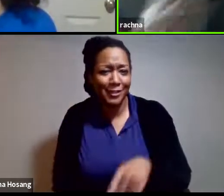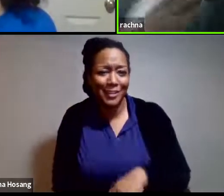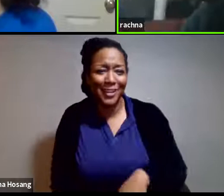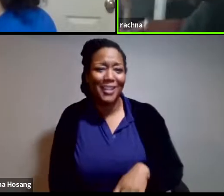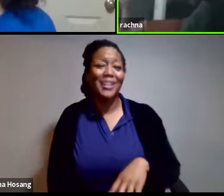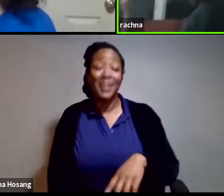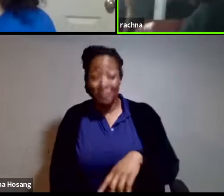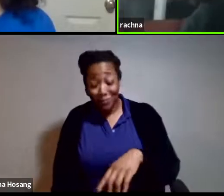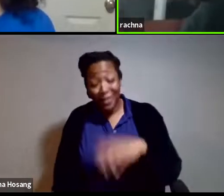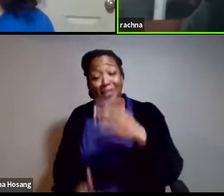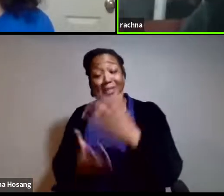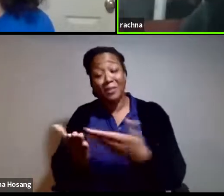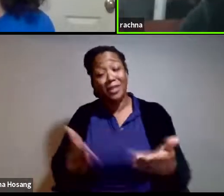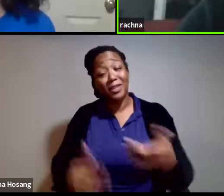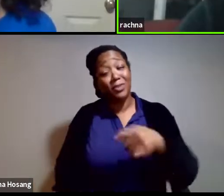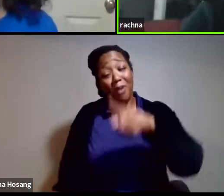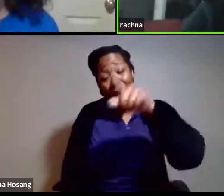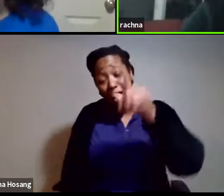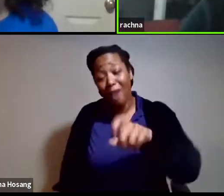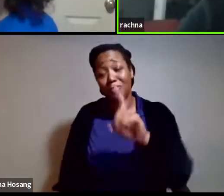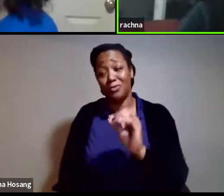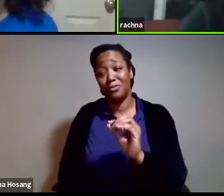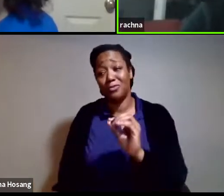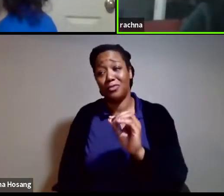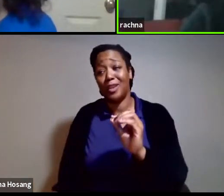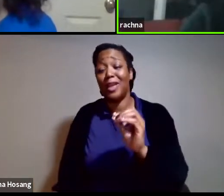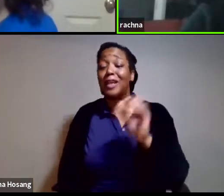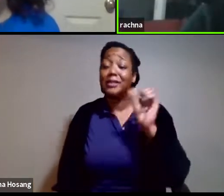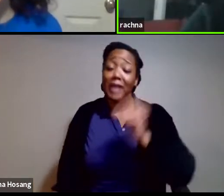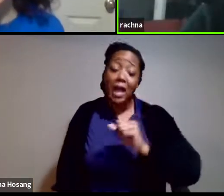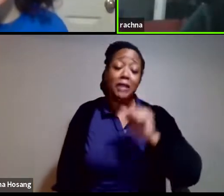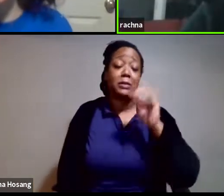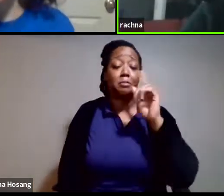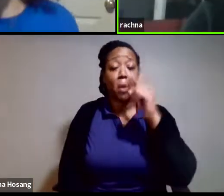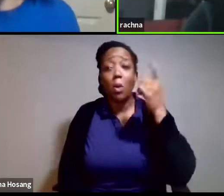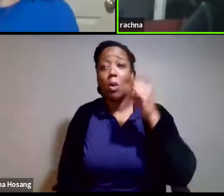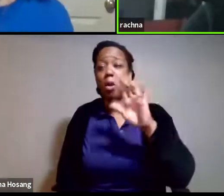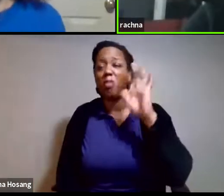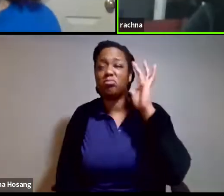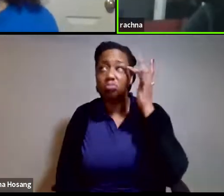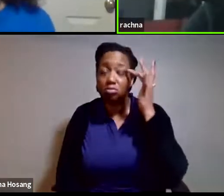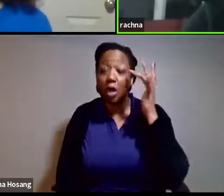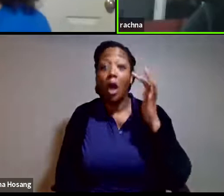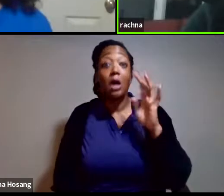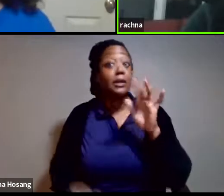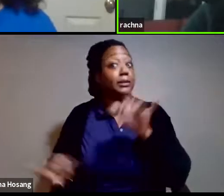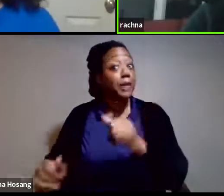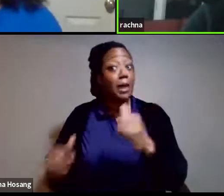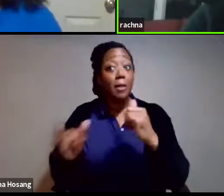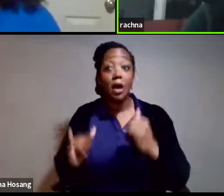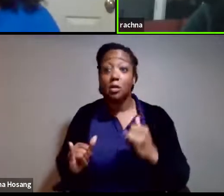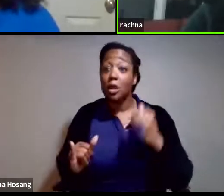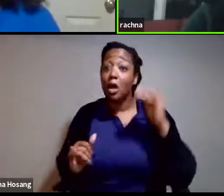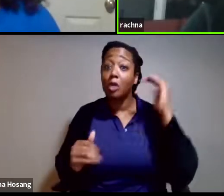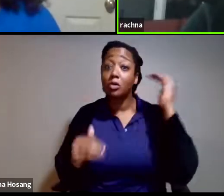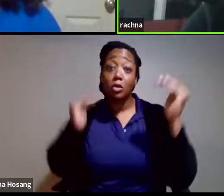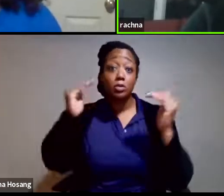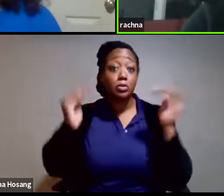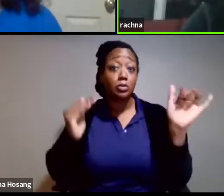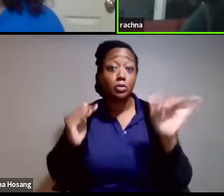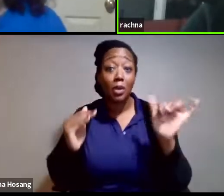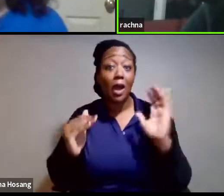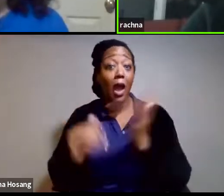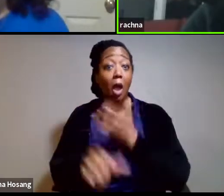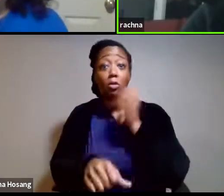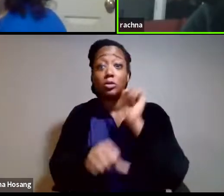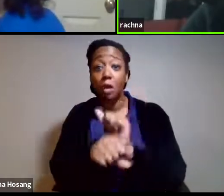you have to do despite being bored or something being tedious, just like adults. You know, they think in our jobs, in